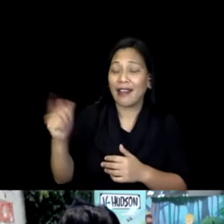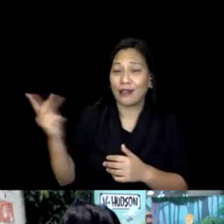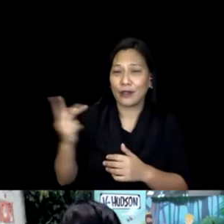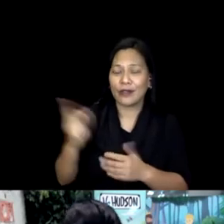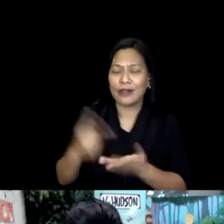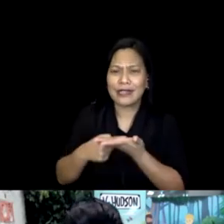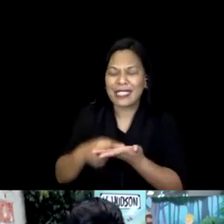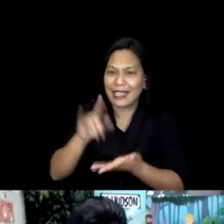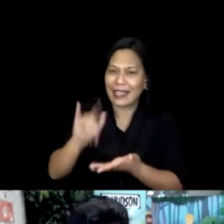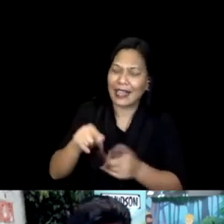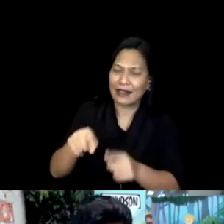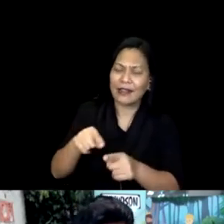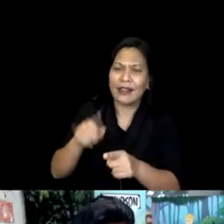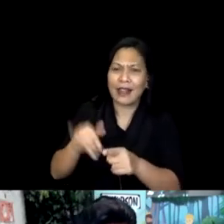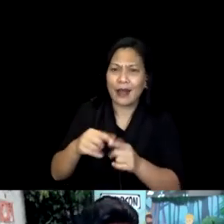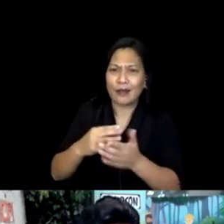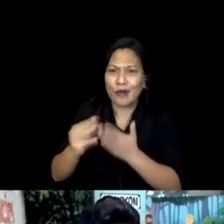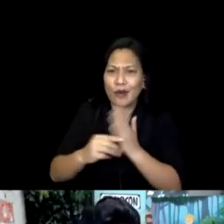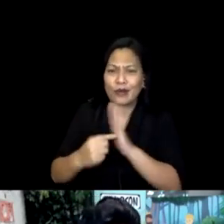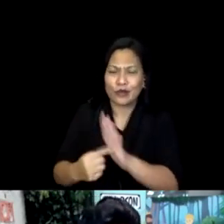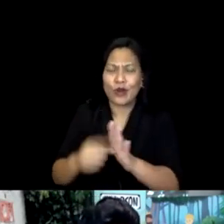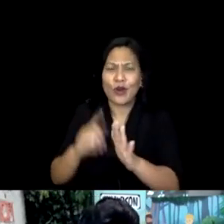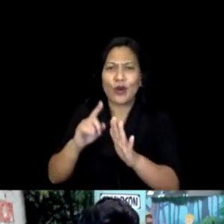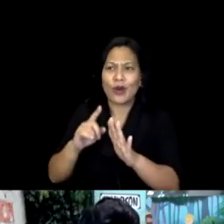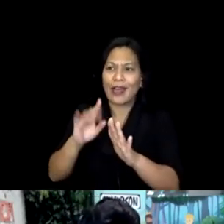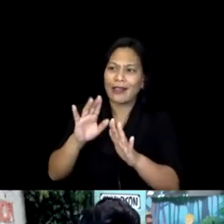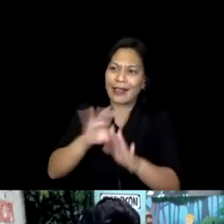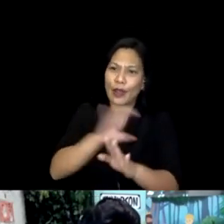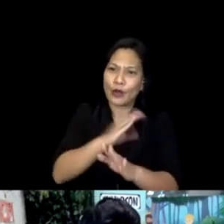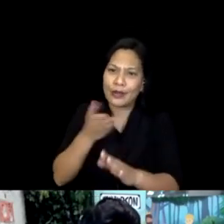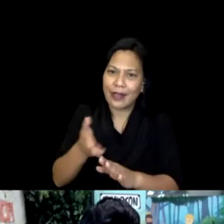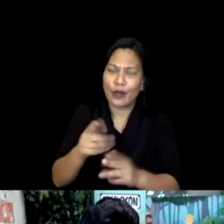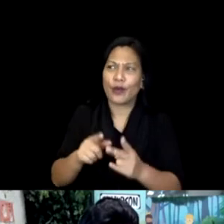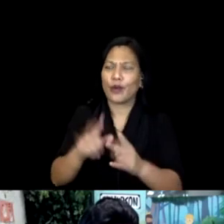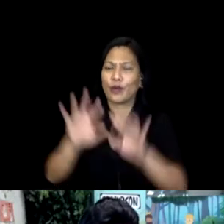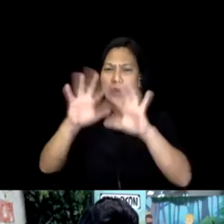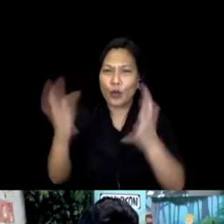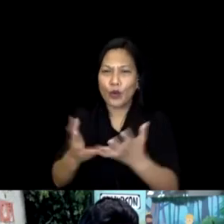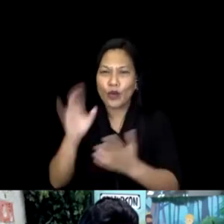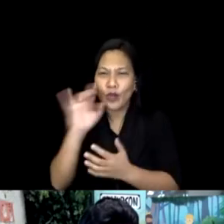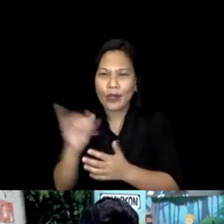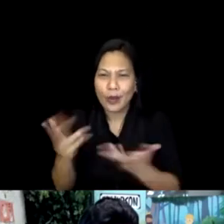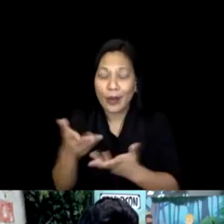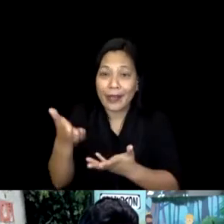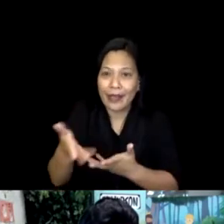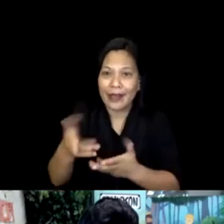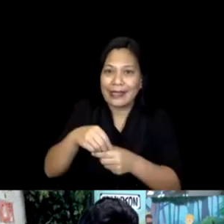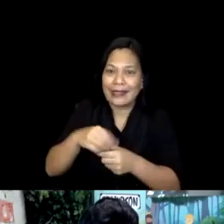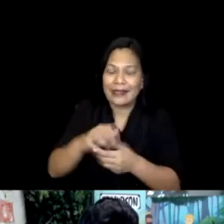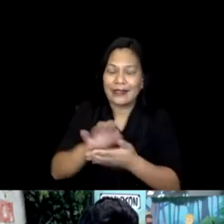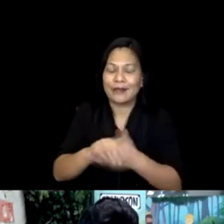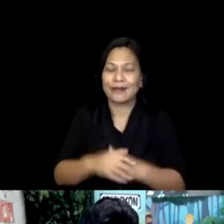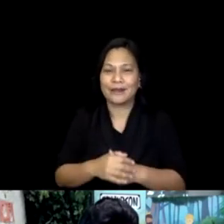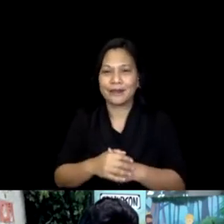show and the world and the characters, and we were saying that, like, you know, for me, I